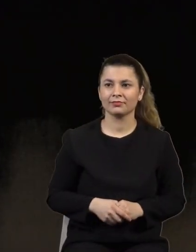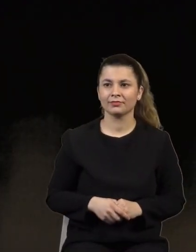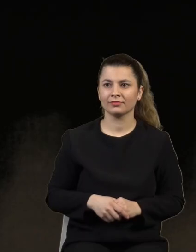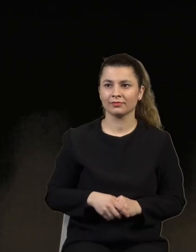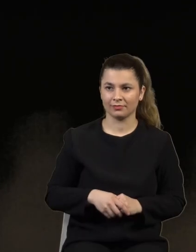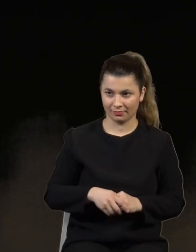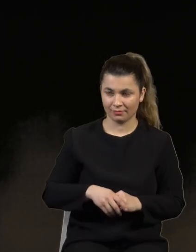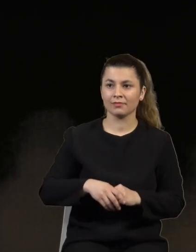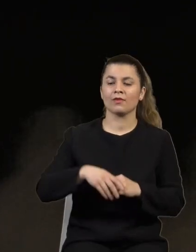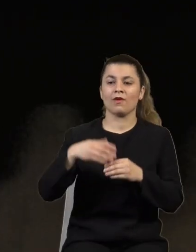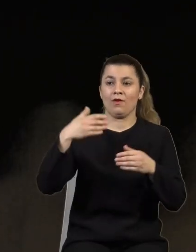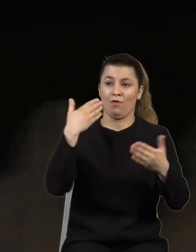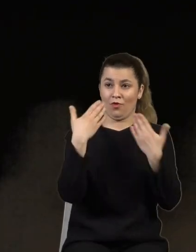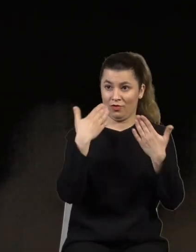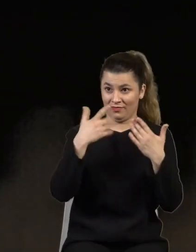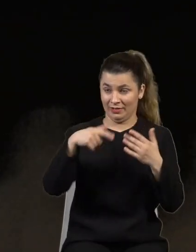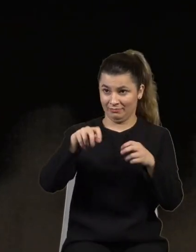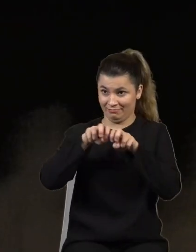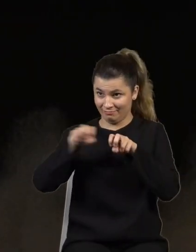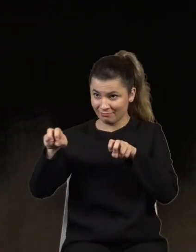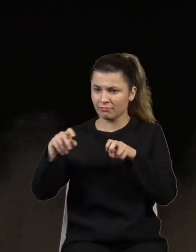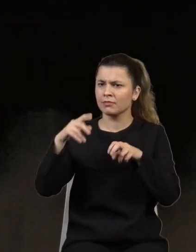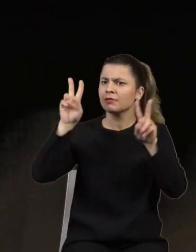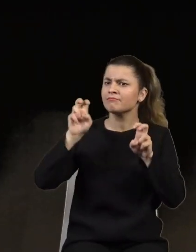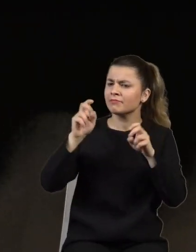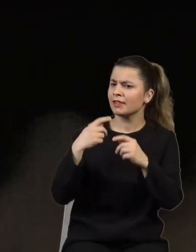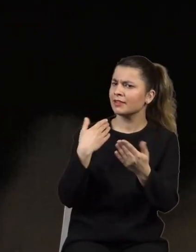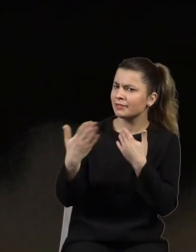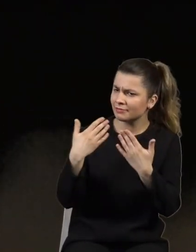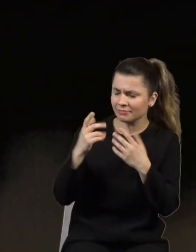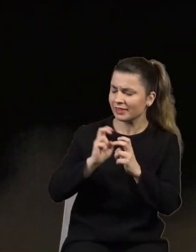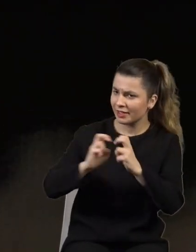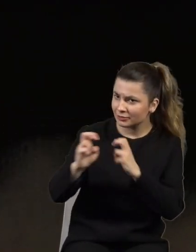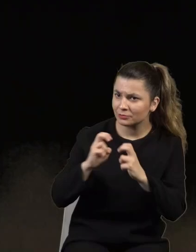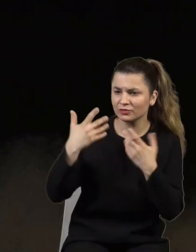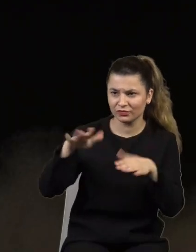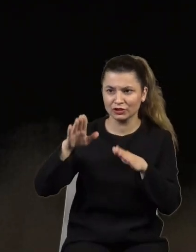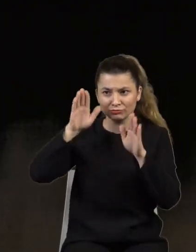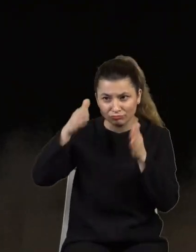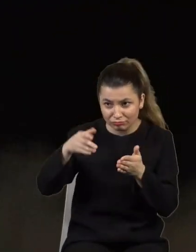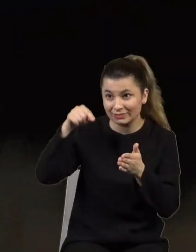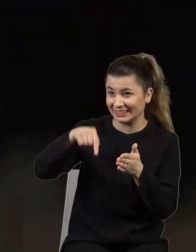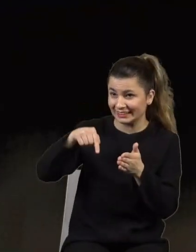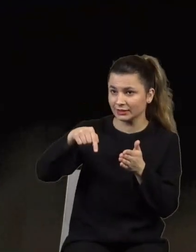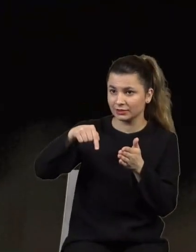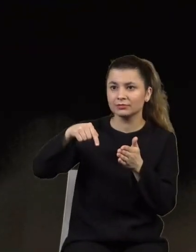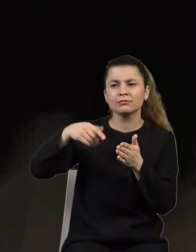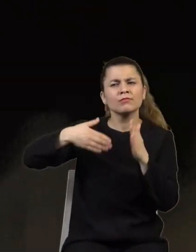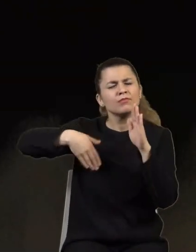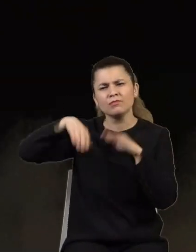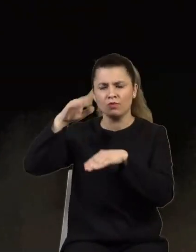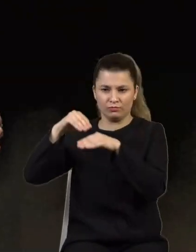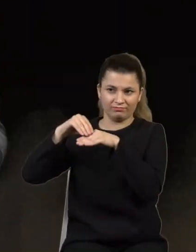transport is actually the greatest impact of the cohesion policy. I'm working for transport